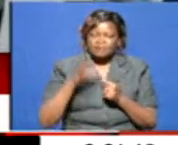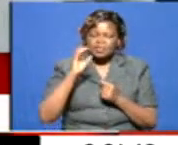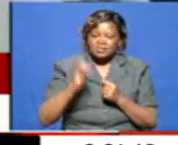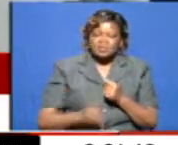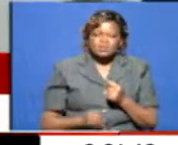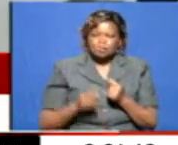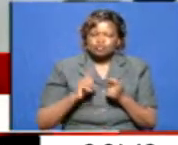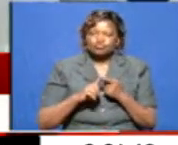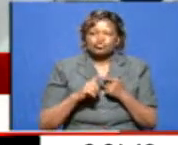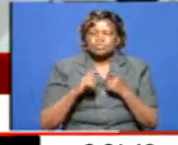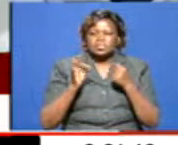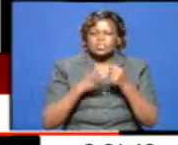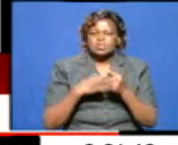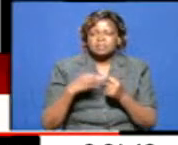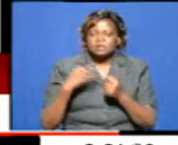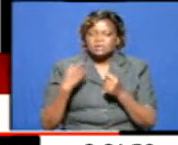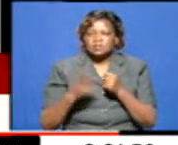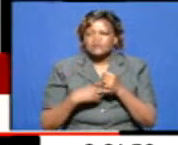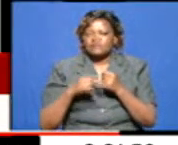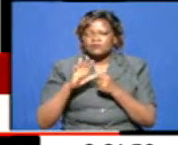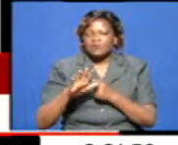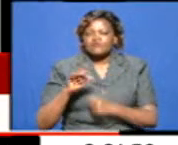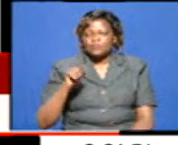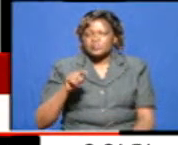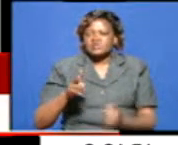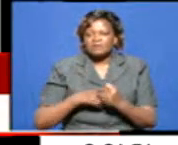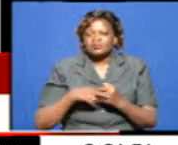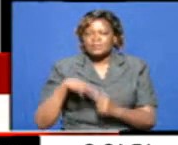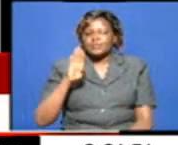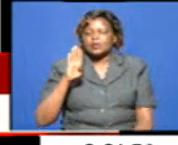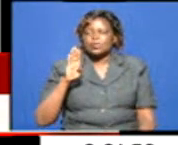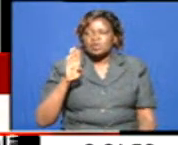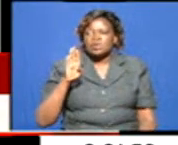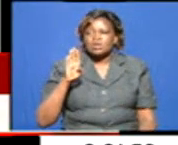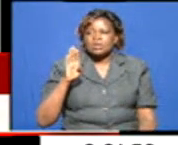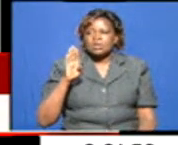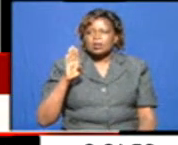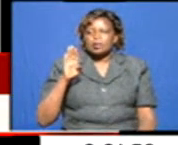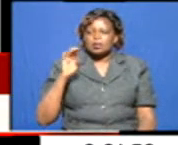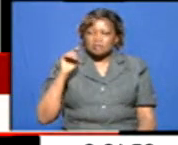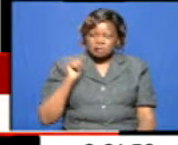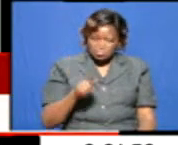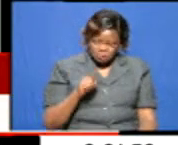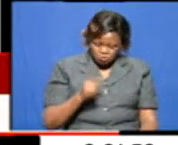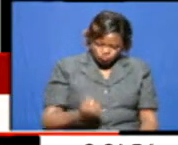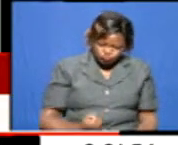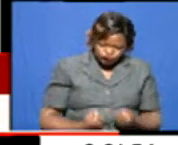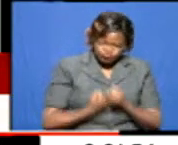to 875.7 billion shillings. This was supported by the growth in loan book